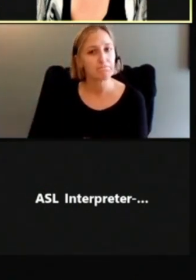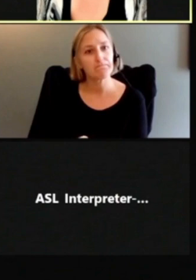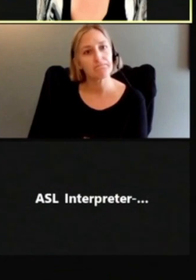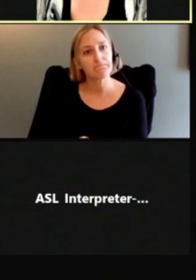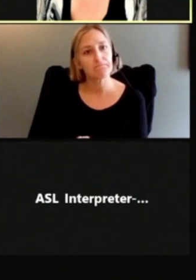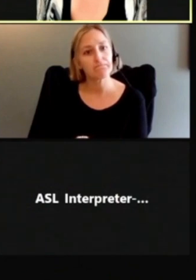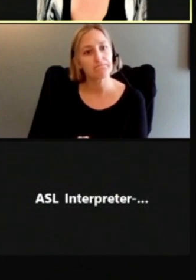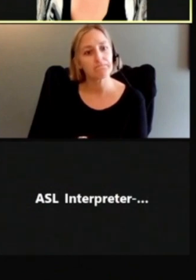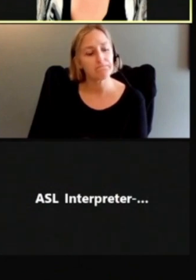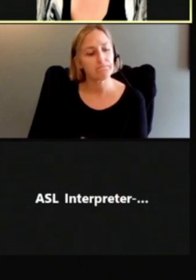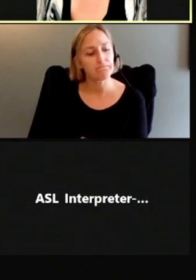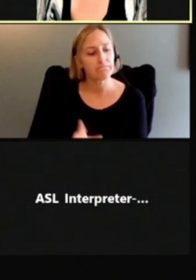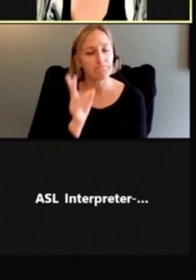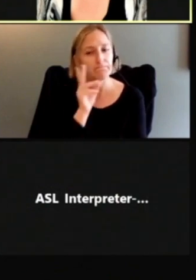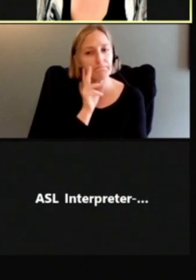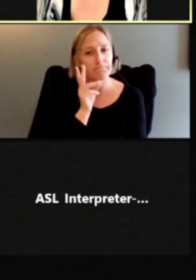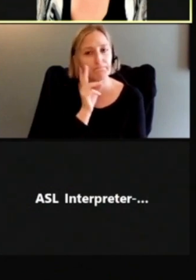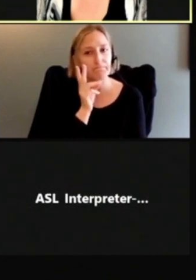Let's see.